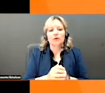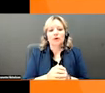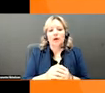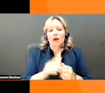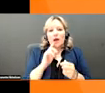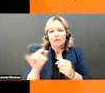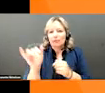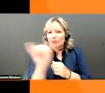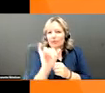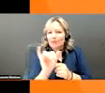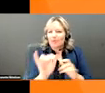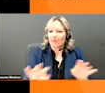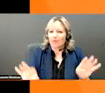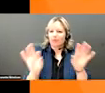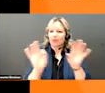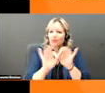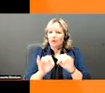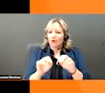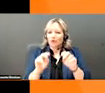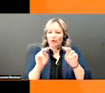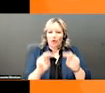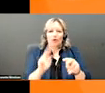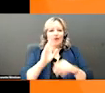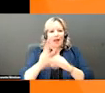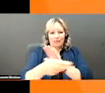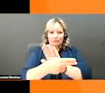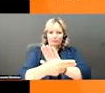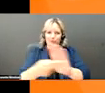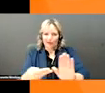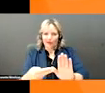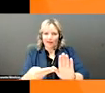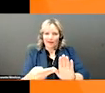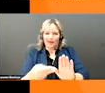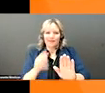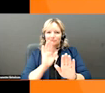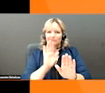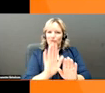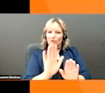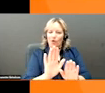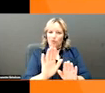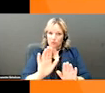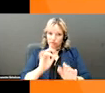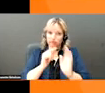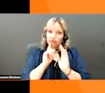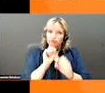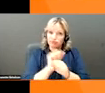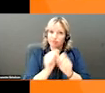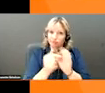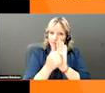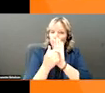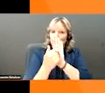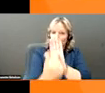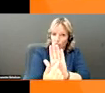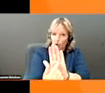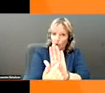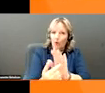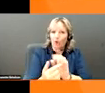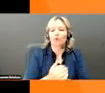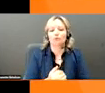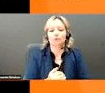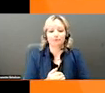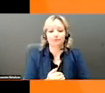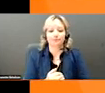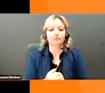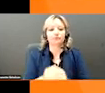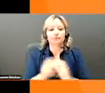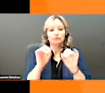and feel that, brands you. That's really, really important. So here I've